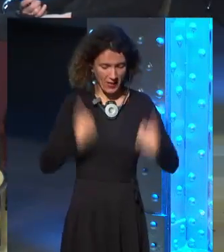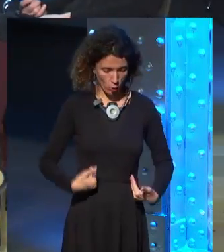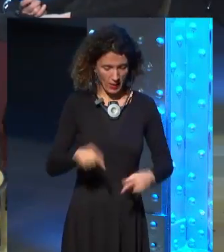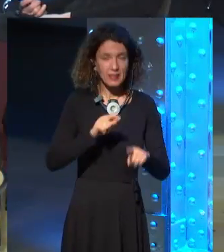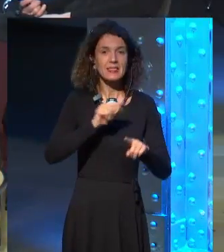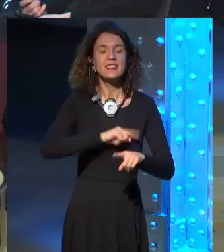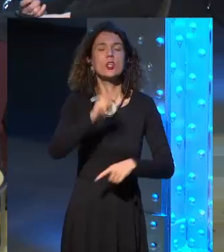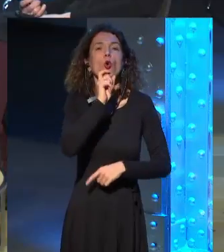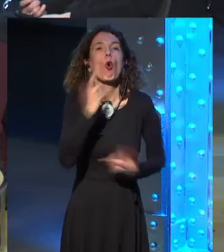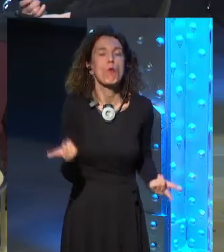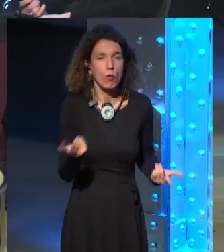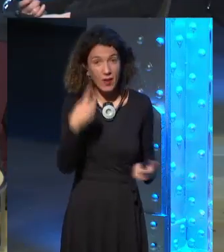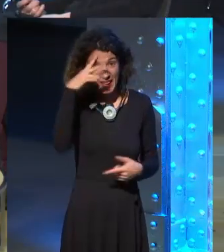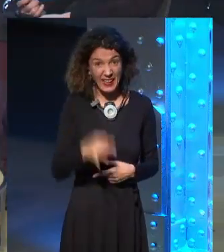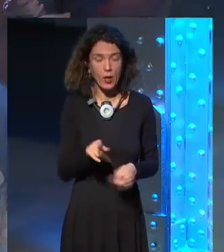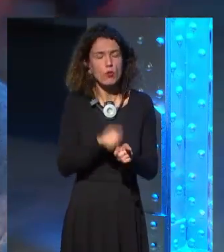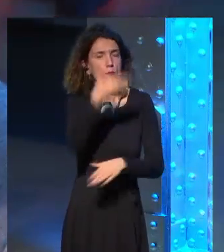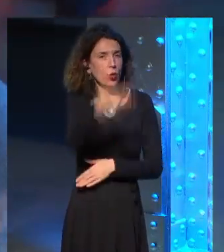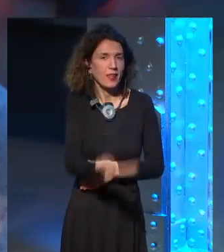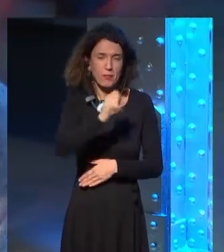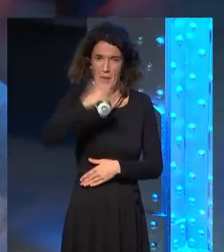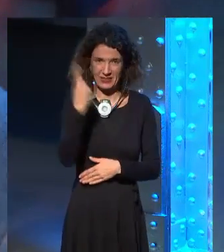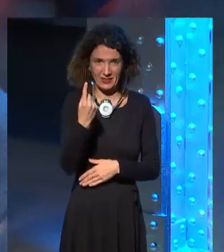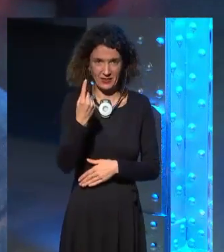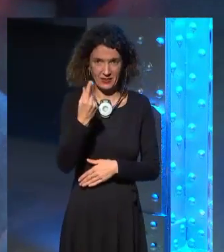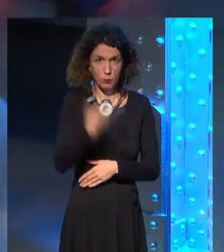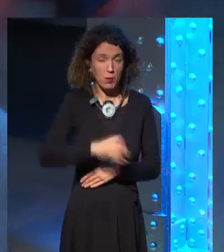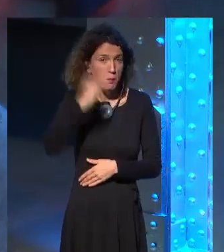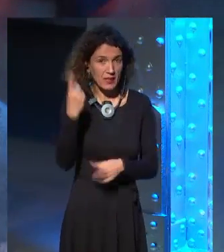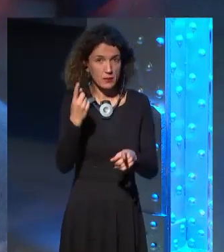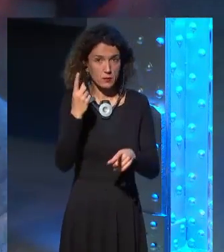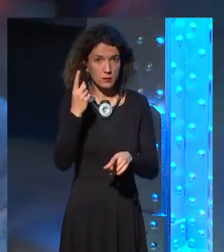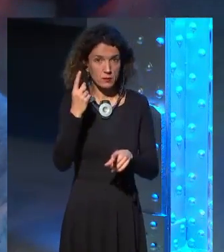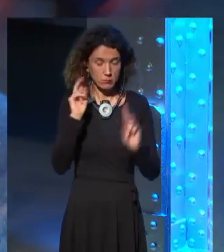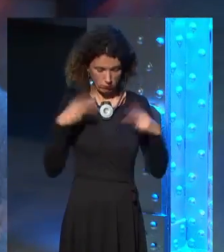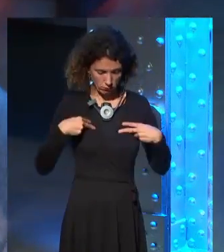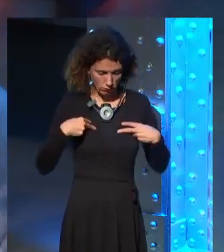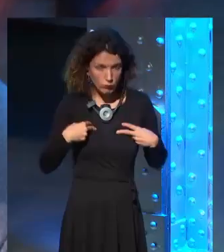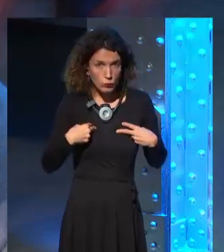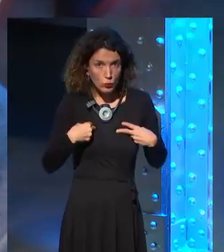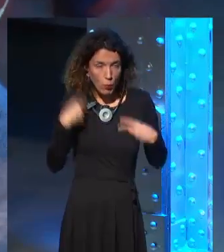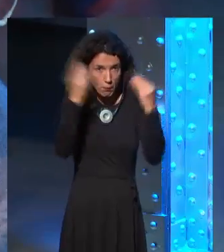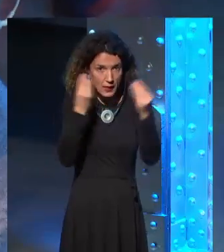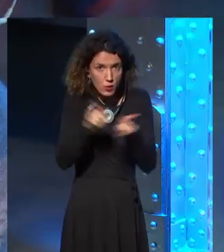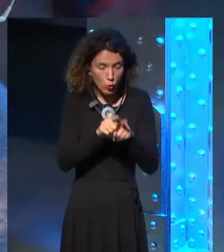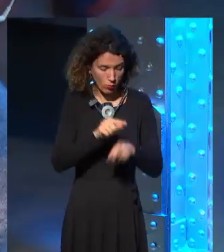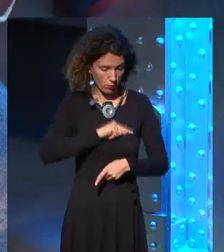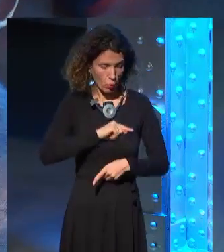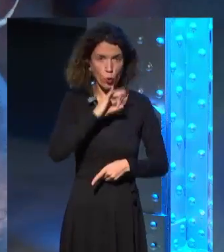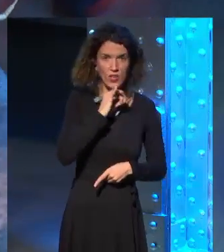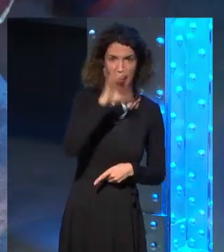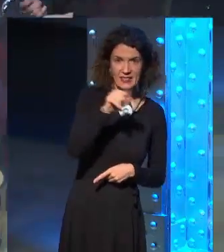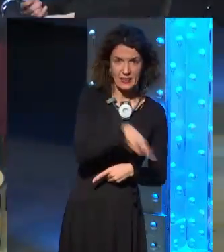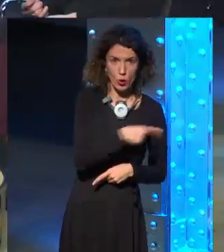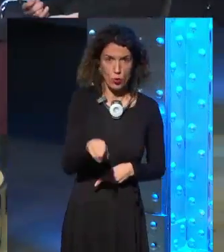what matters. What matters is whether Marta thinks she's happy or not. That's what we should give some value.